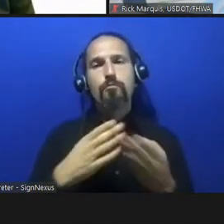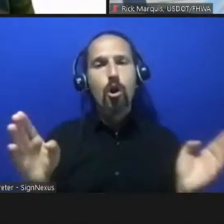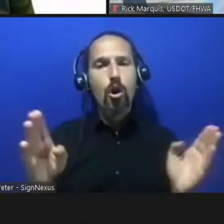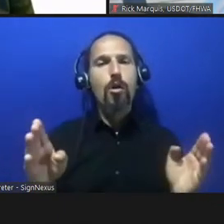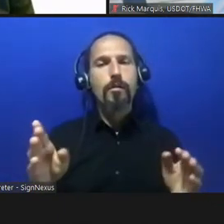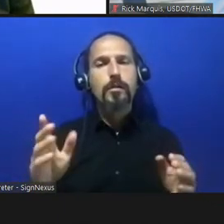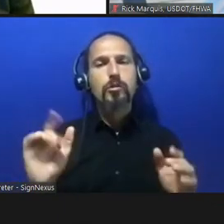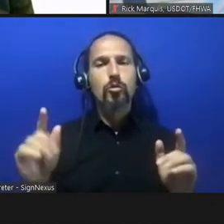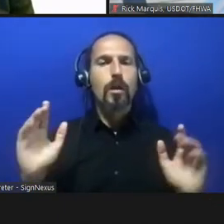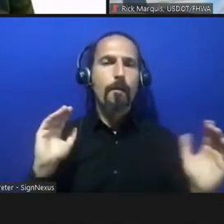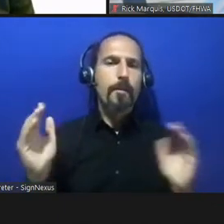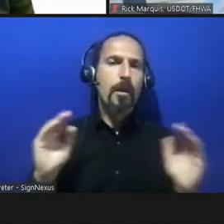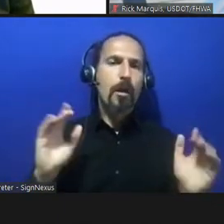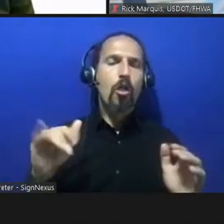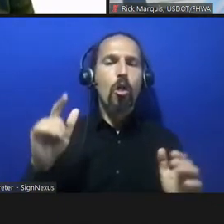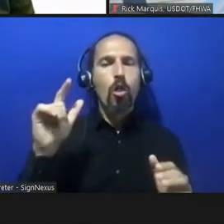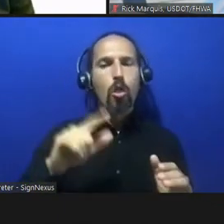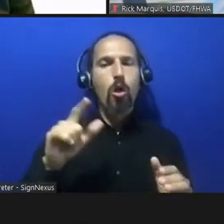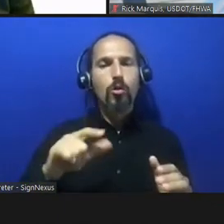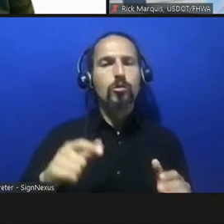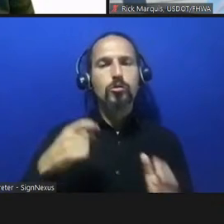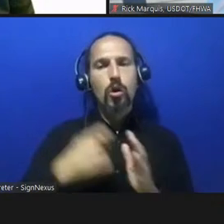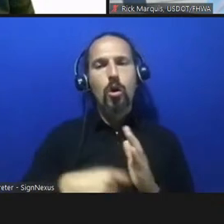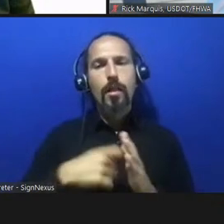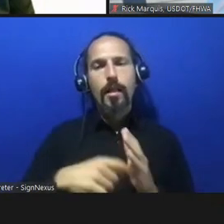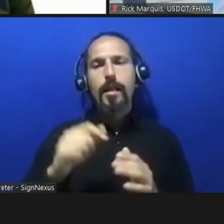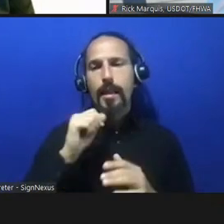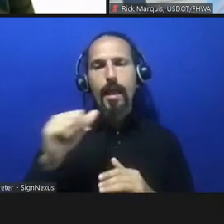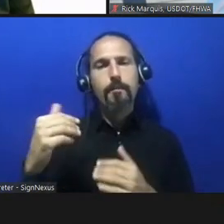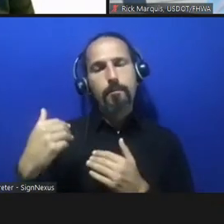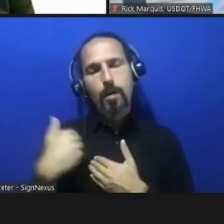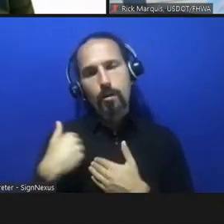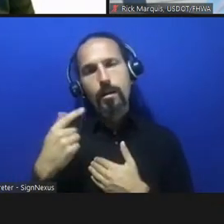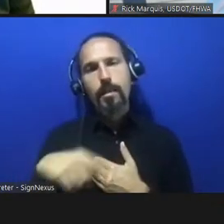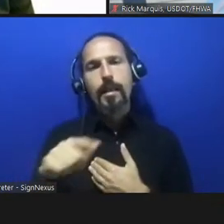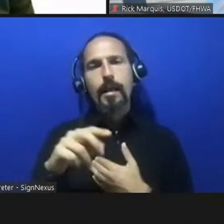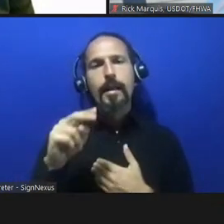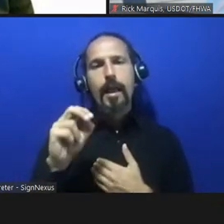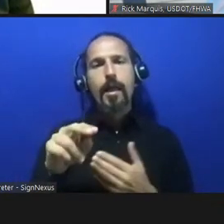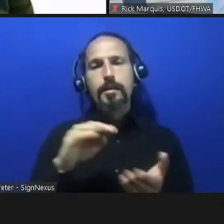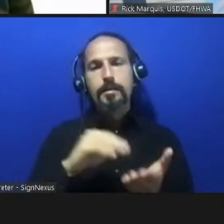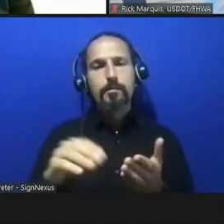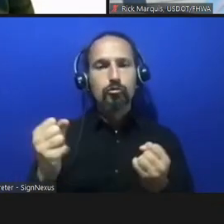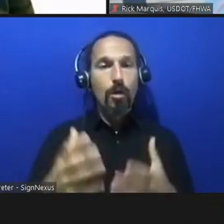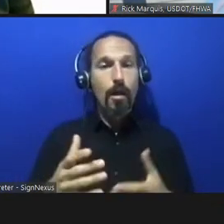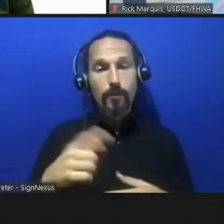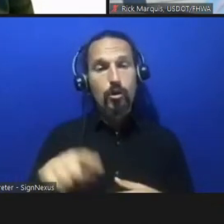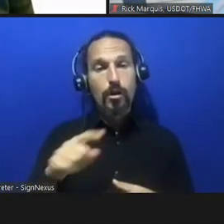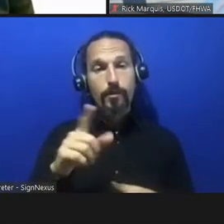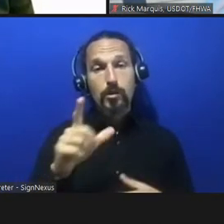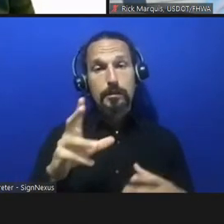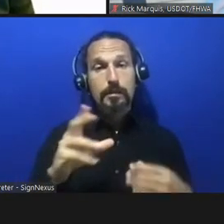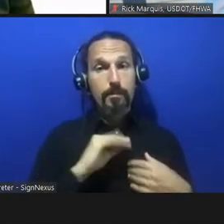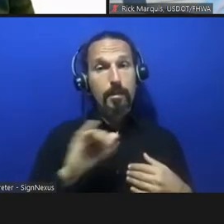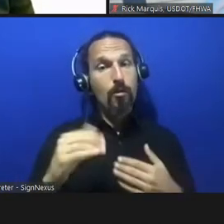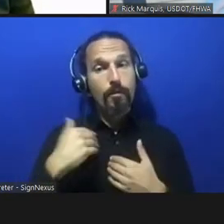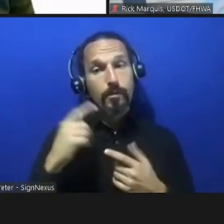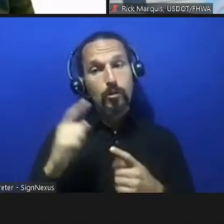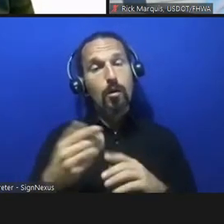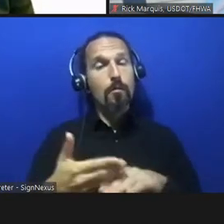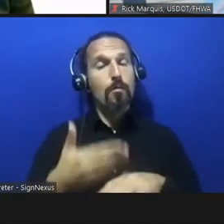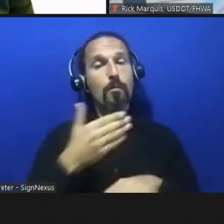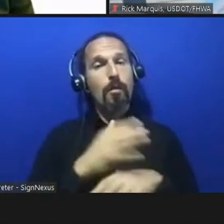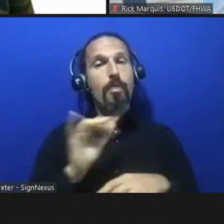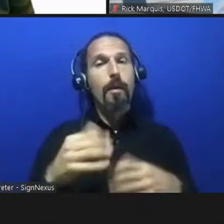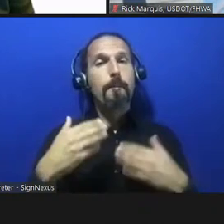comparatively low toll rate that does not disproportionately burden non-exempt drivers if we are to seriously take on the responsibilities of improving public